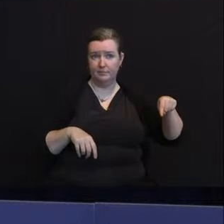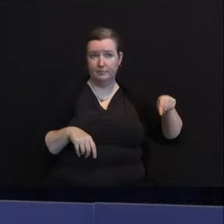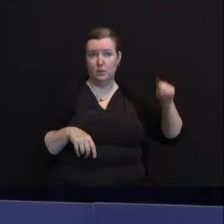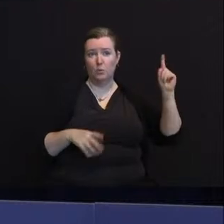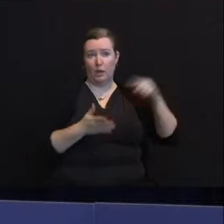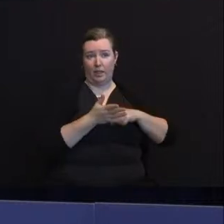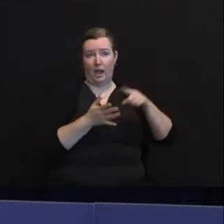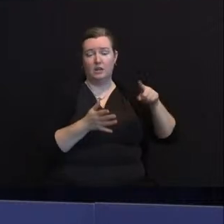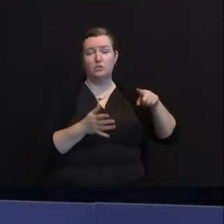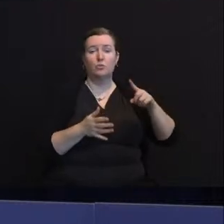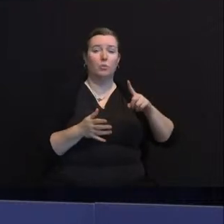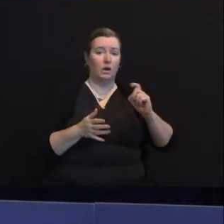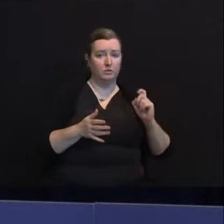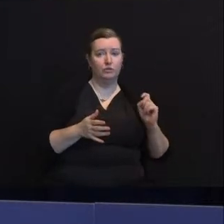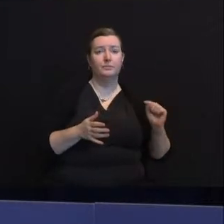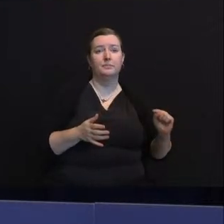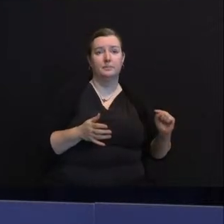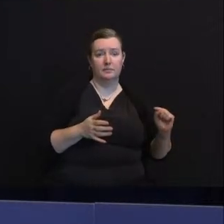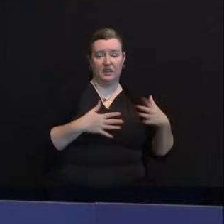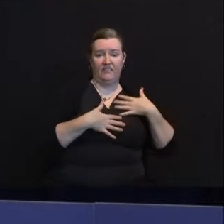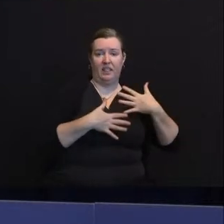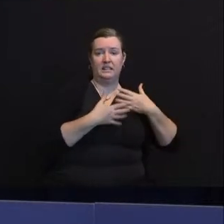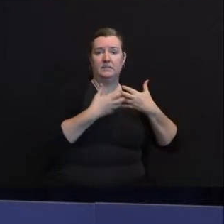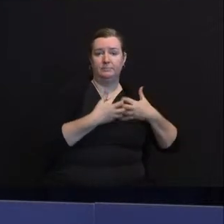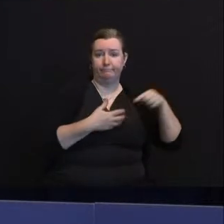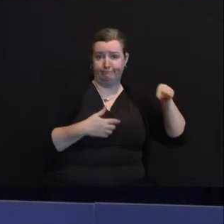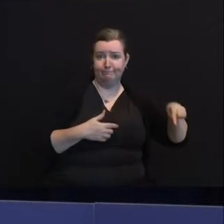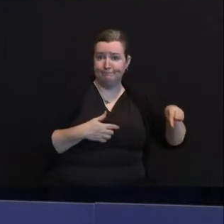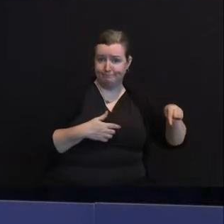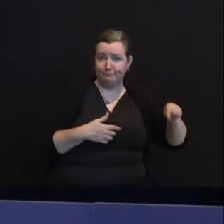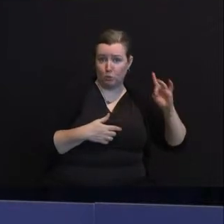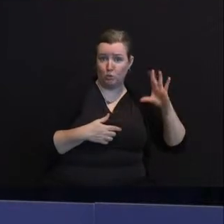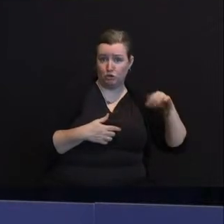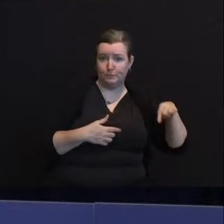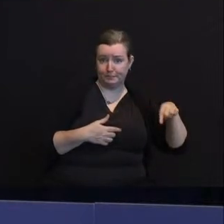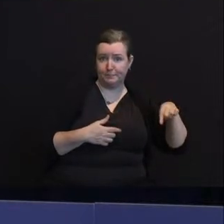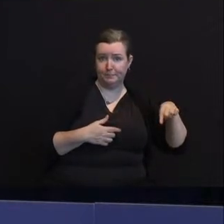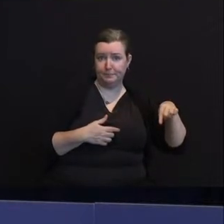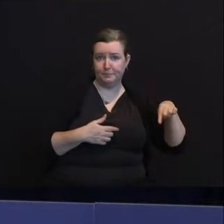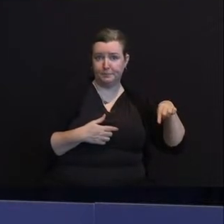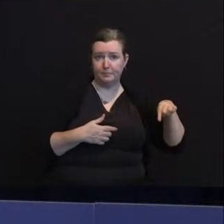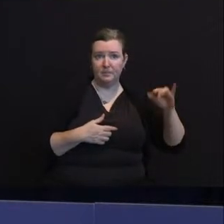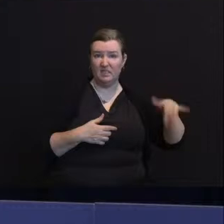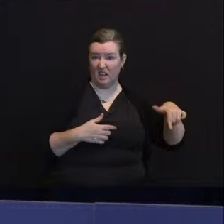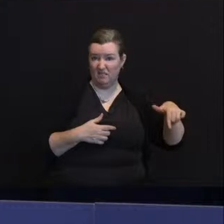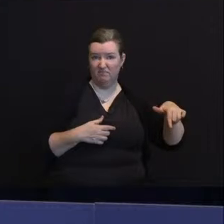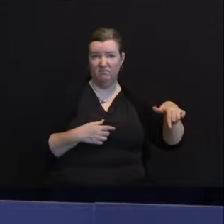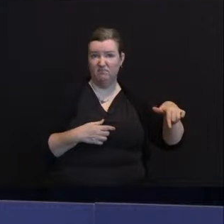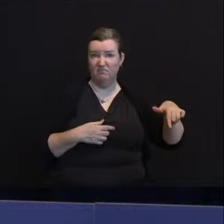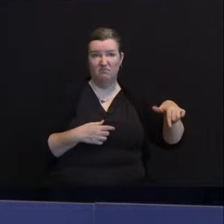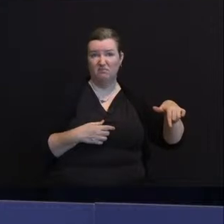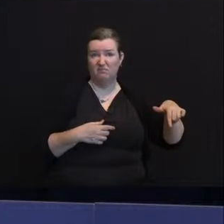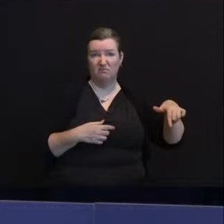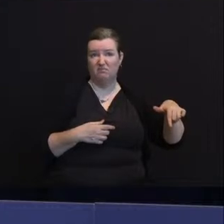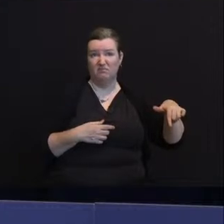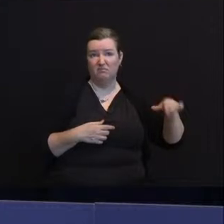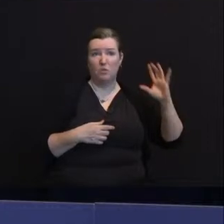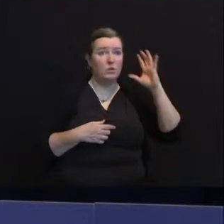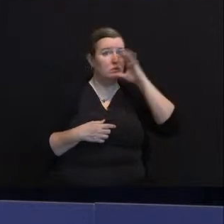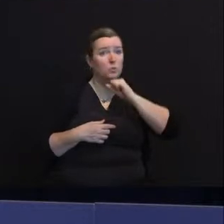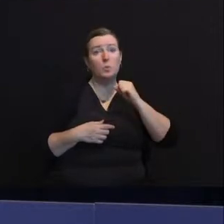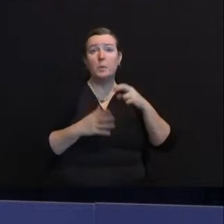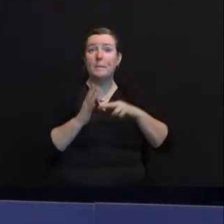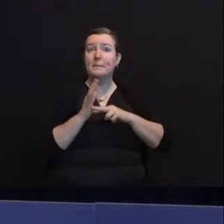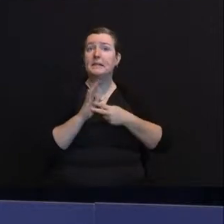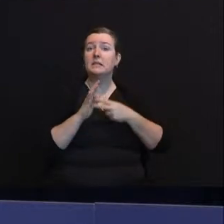of those patients on ventilators. That scenario assumes that the safeguarding practices